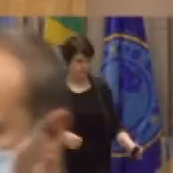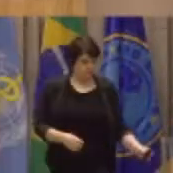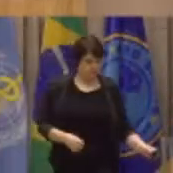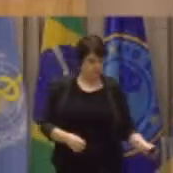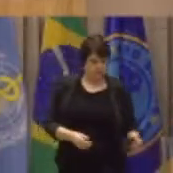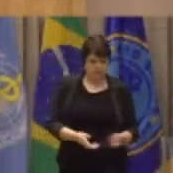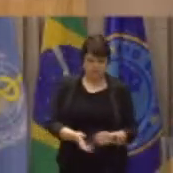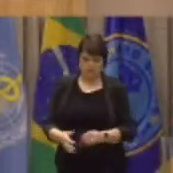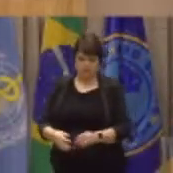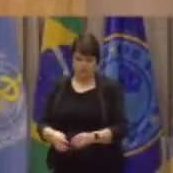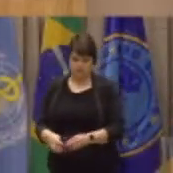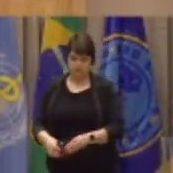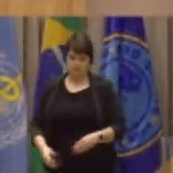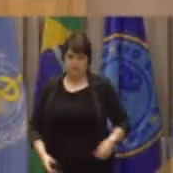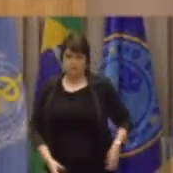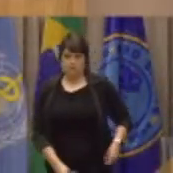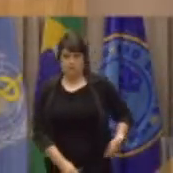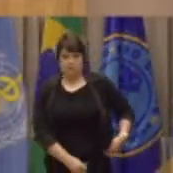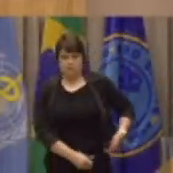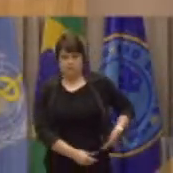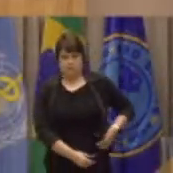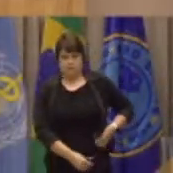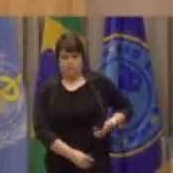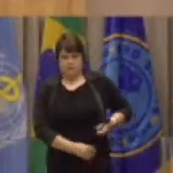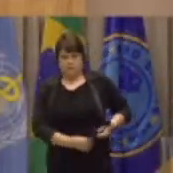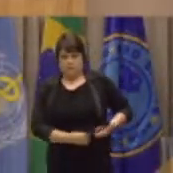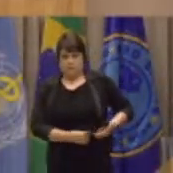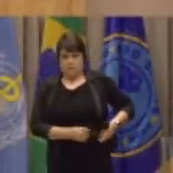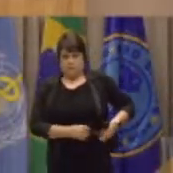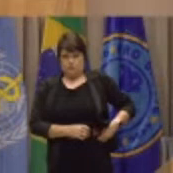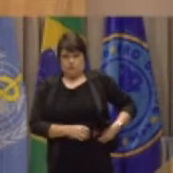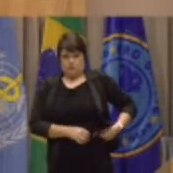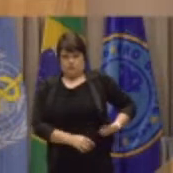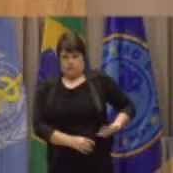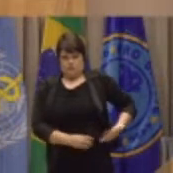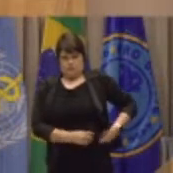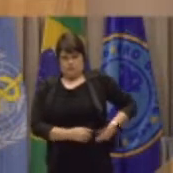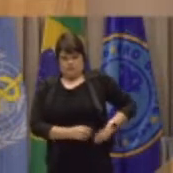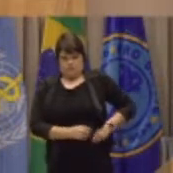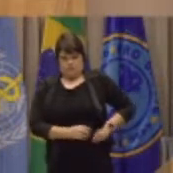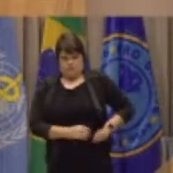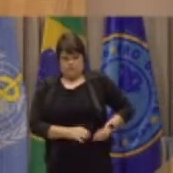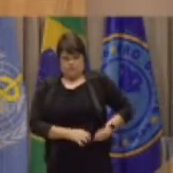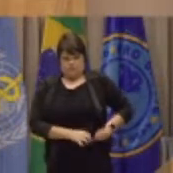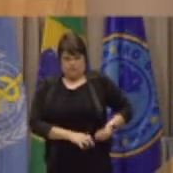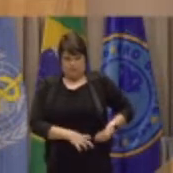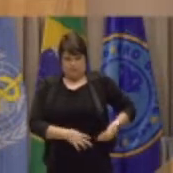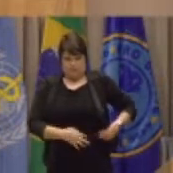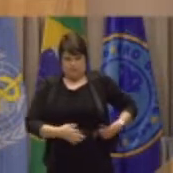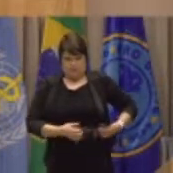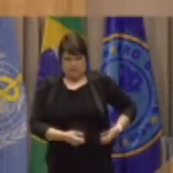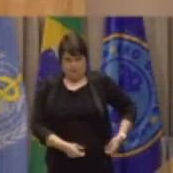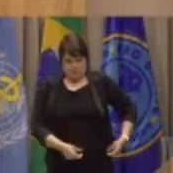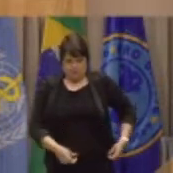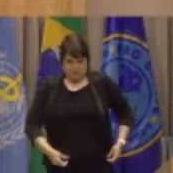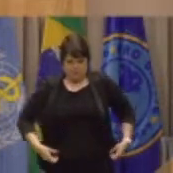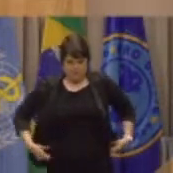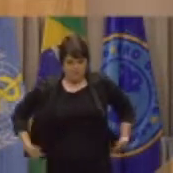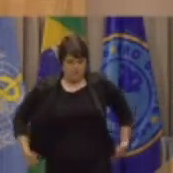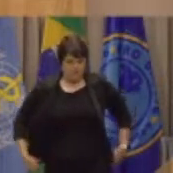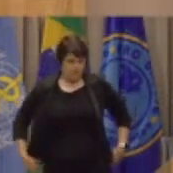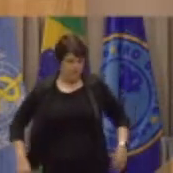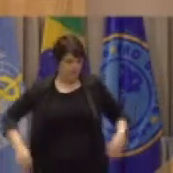The use of artificial intelligence and other tools for the integration of